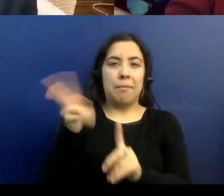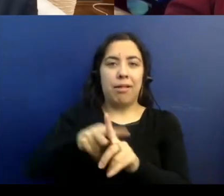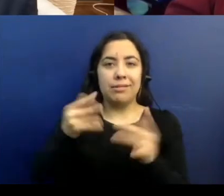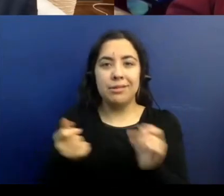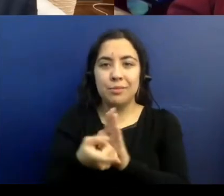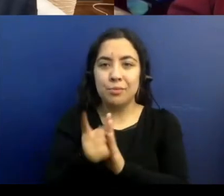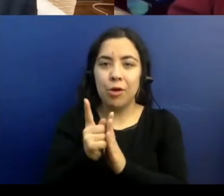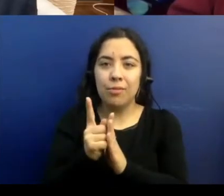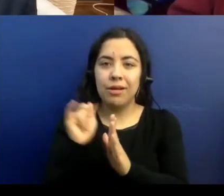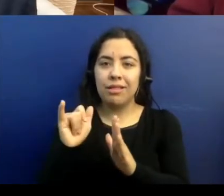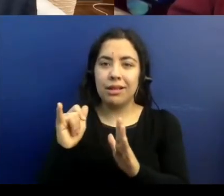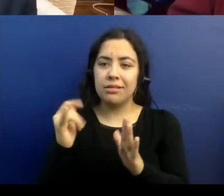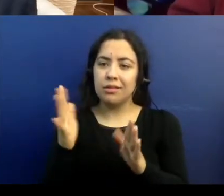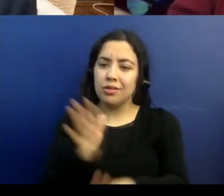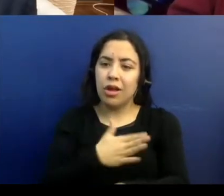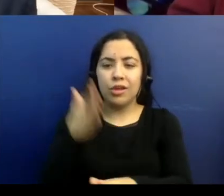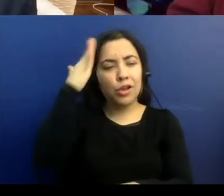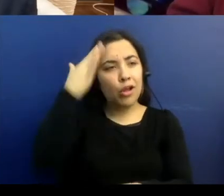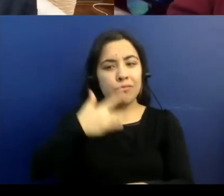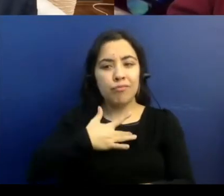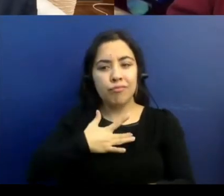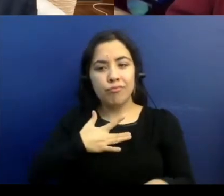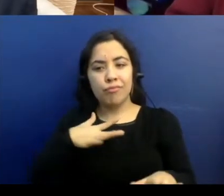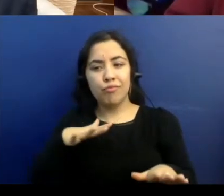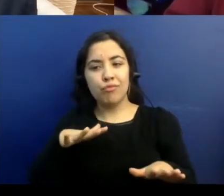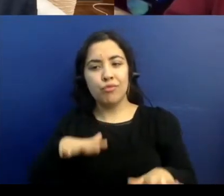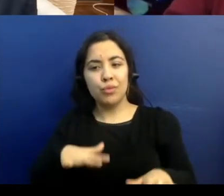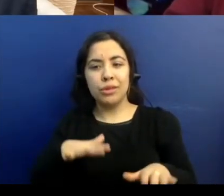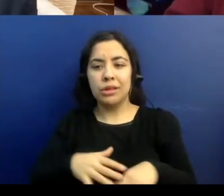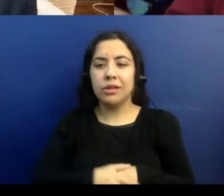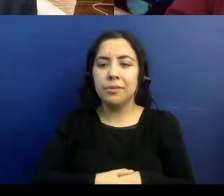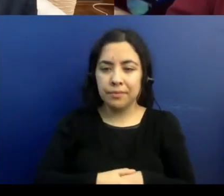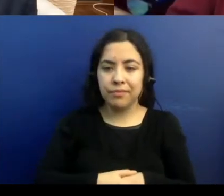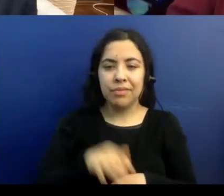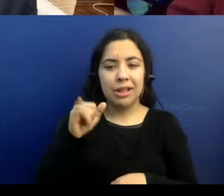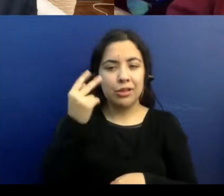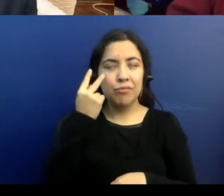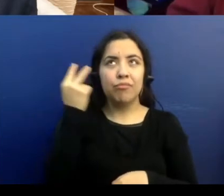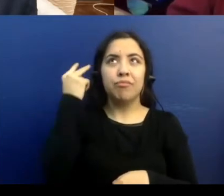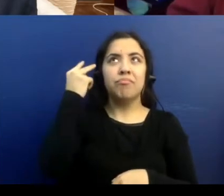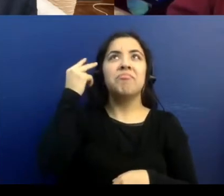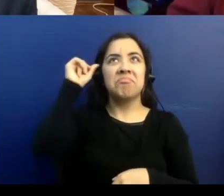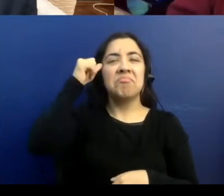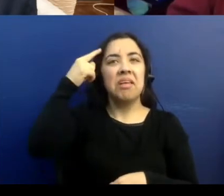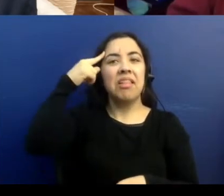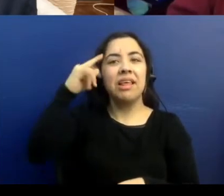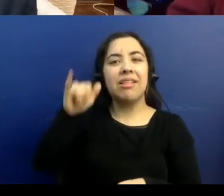it's a reminder, you know, that I think on the subject of hope,